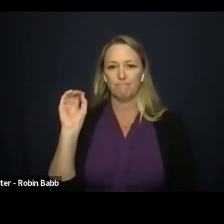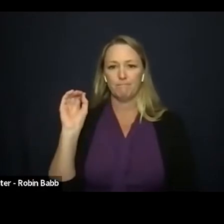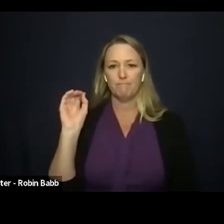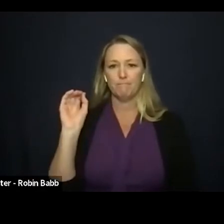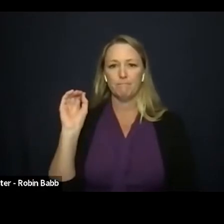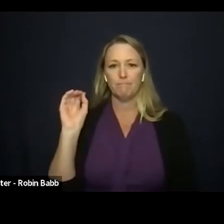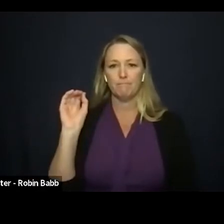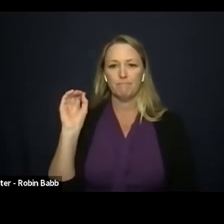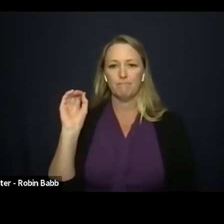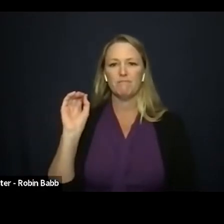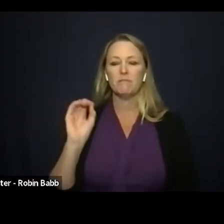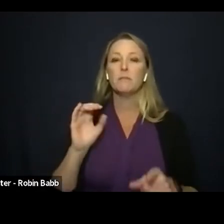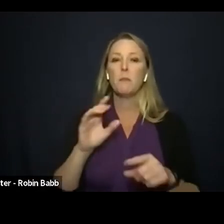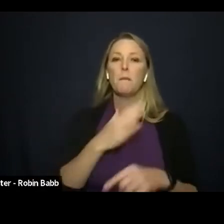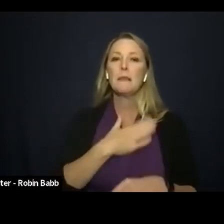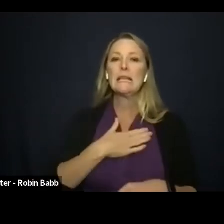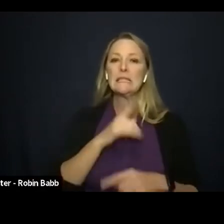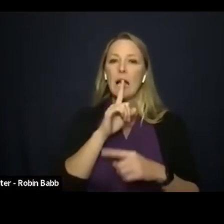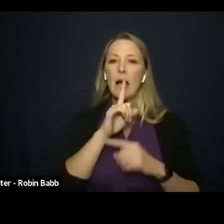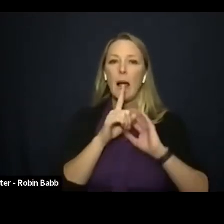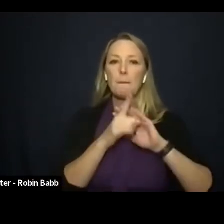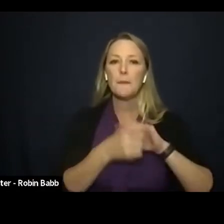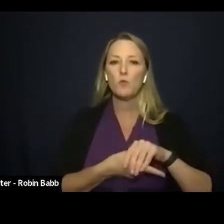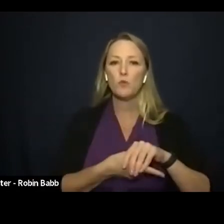if you can admit yourself please